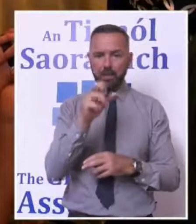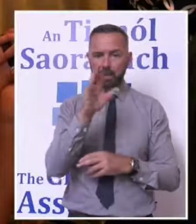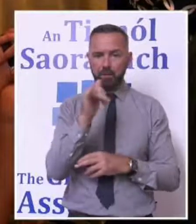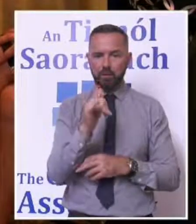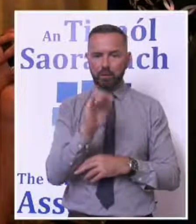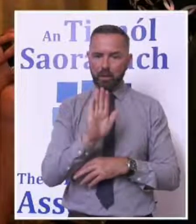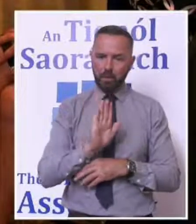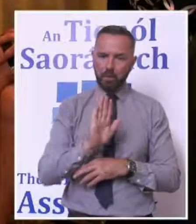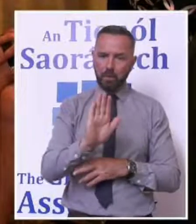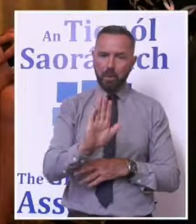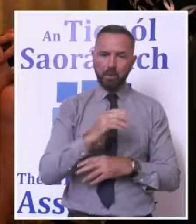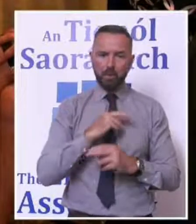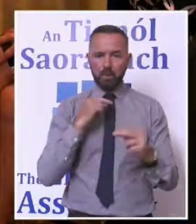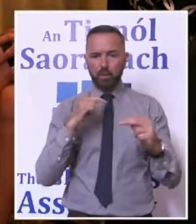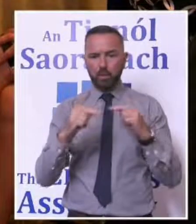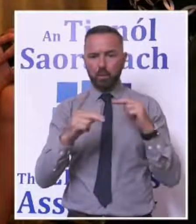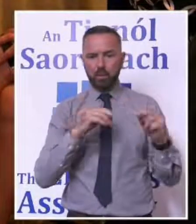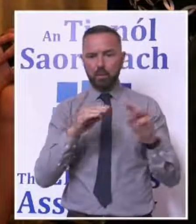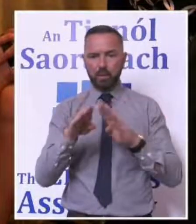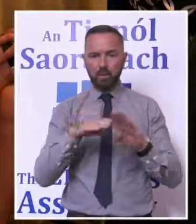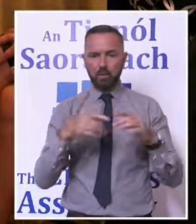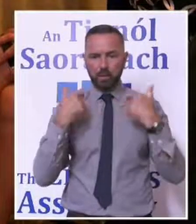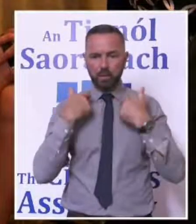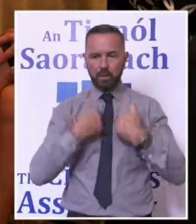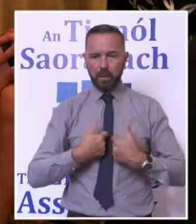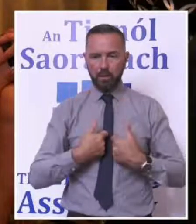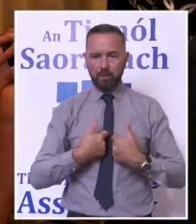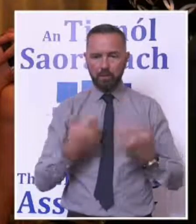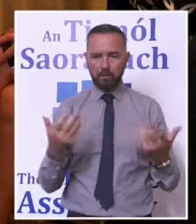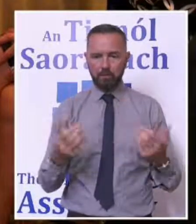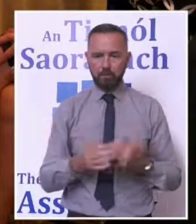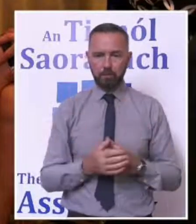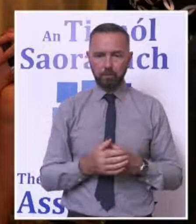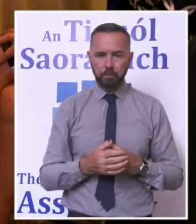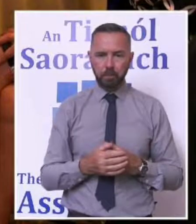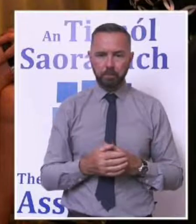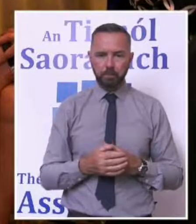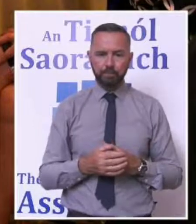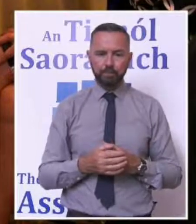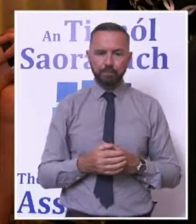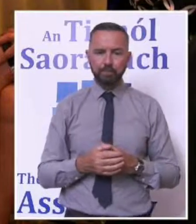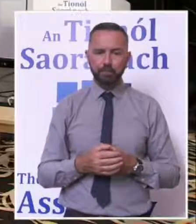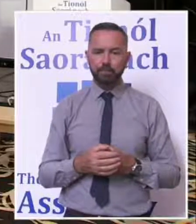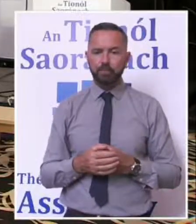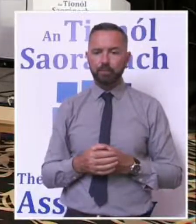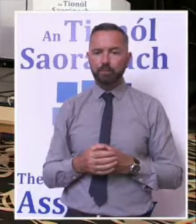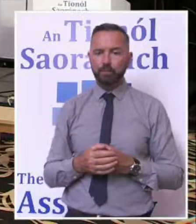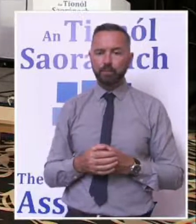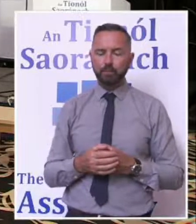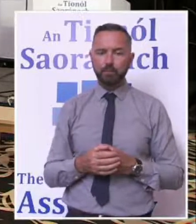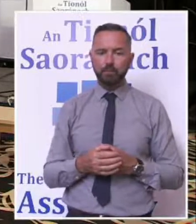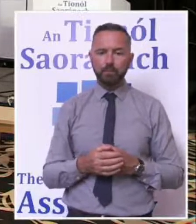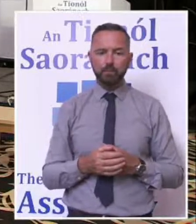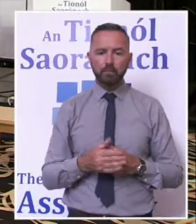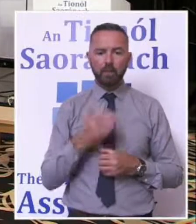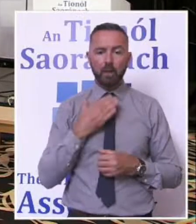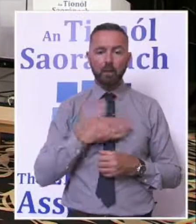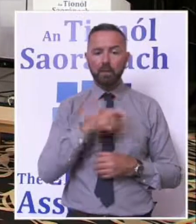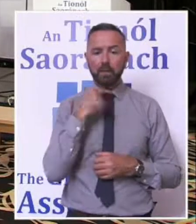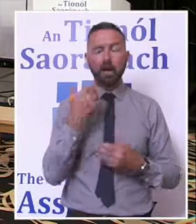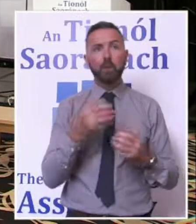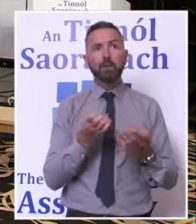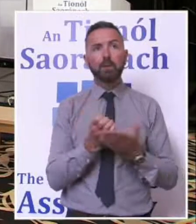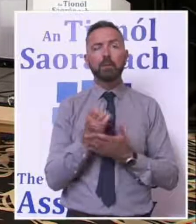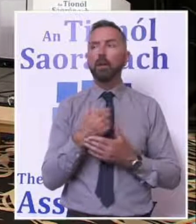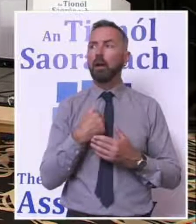to negotiate with the mayor. So I would just say, you know, I would, how would I put